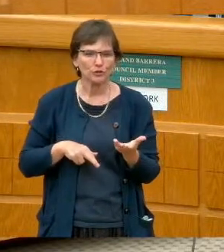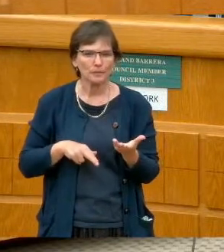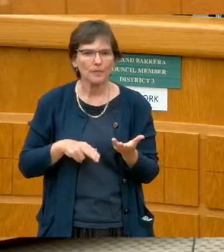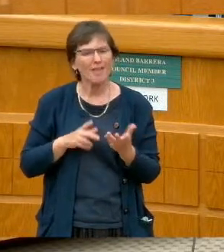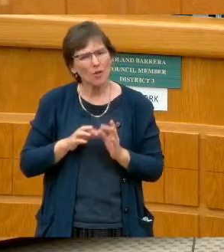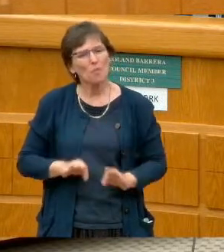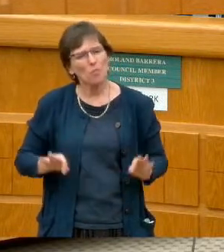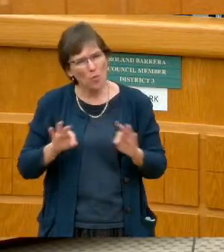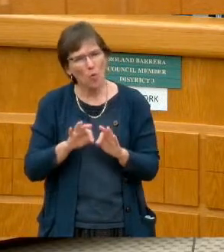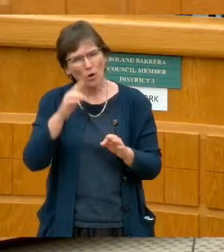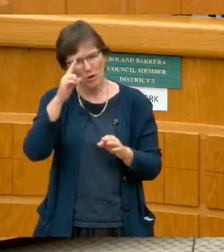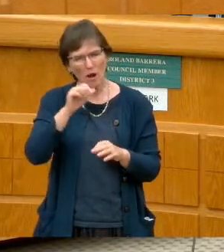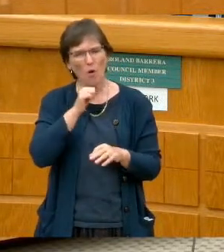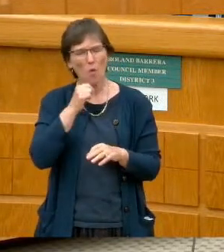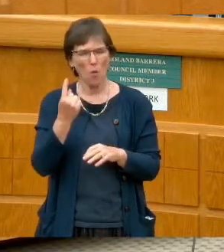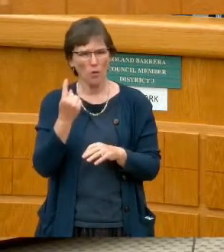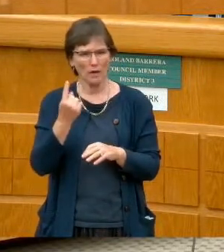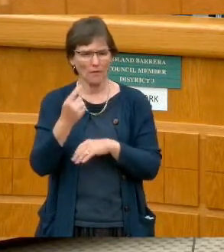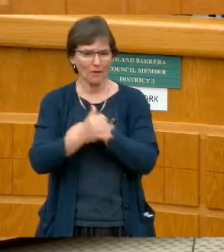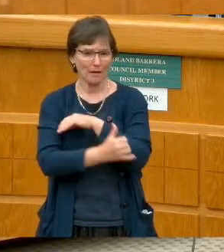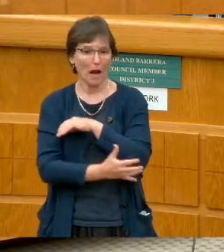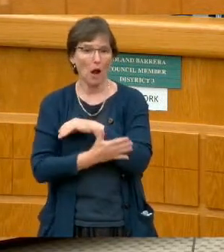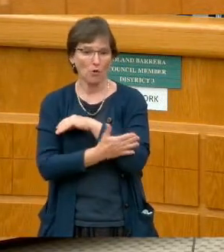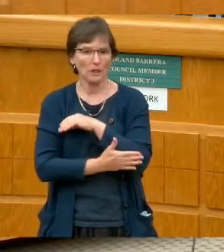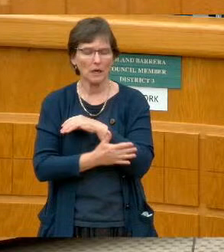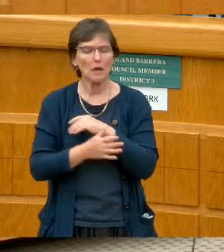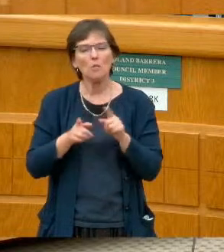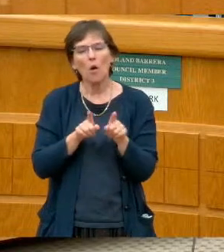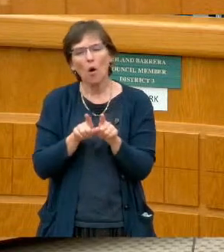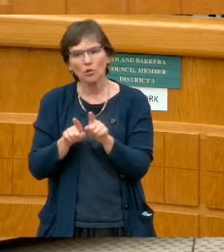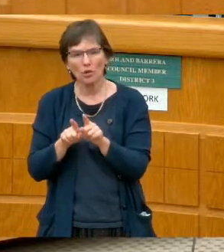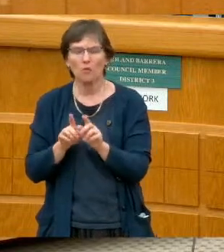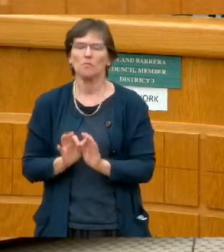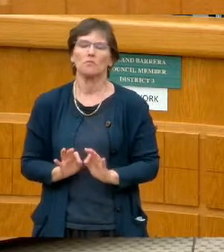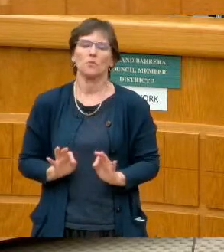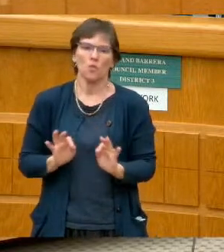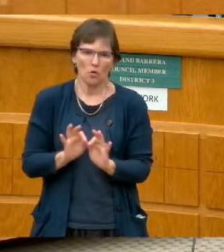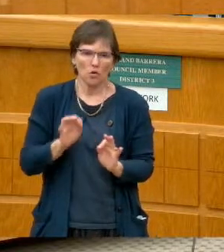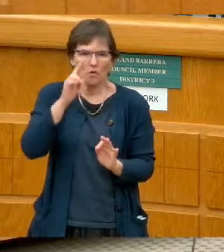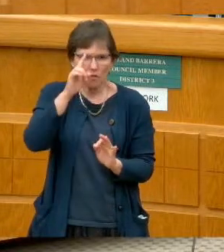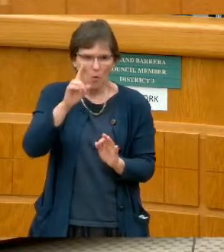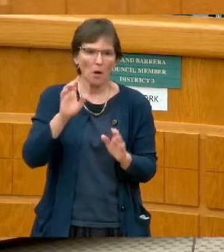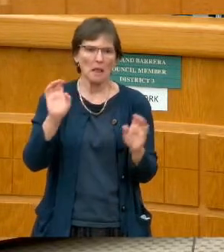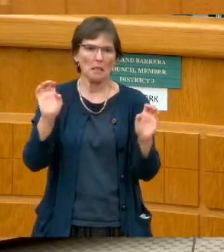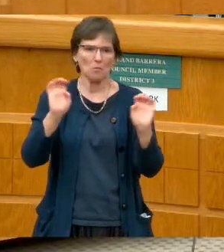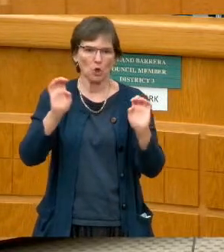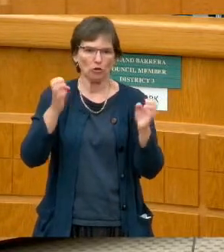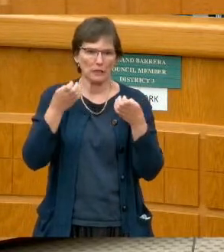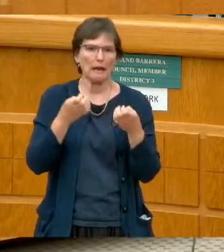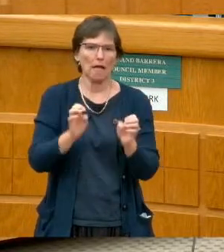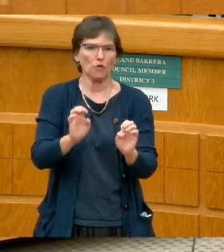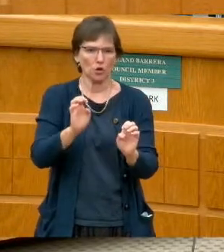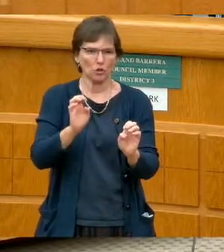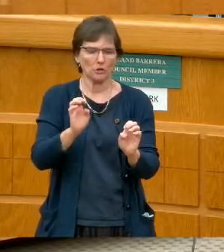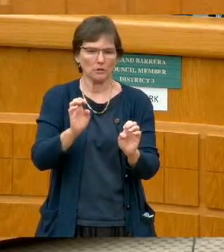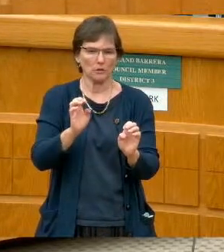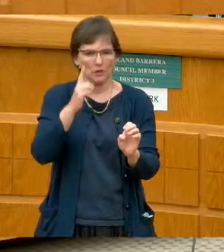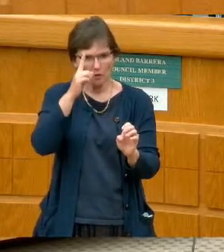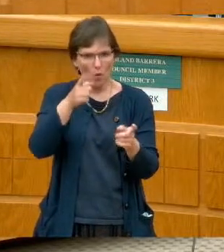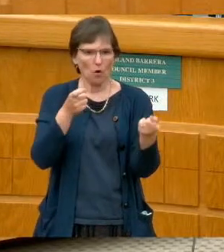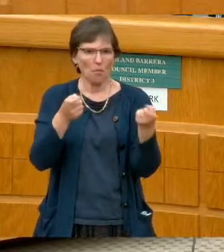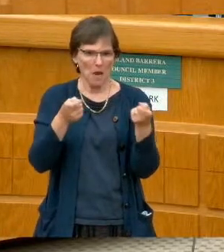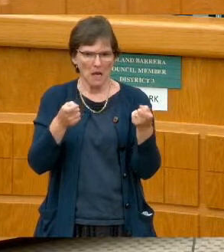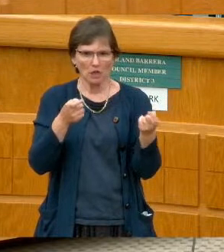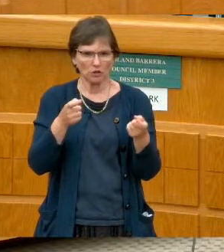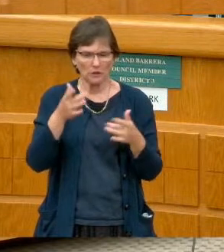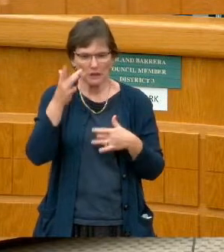partner, not only to our county, but they're vital in our emergency management effort. And I am highly encouraged